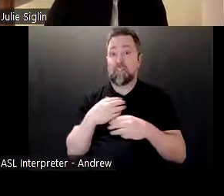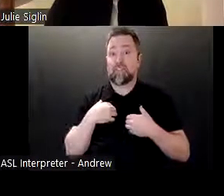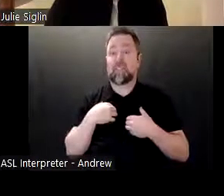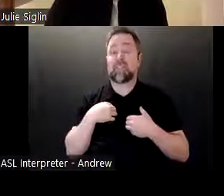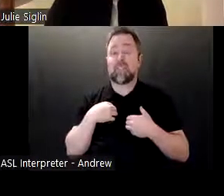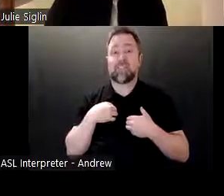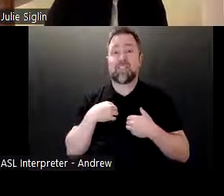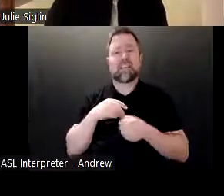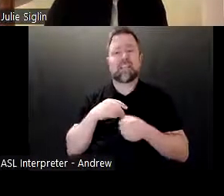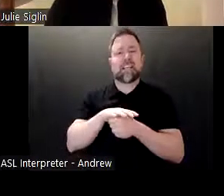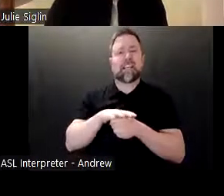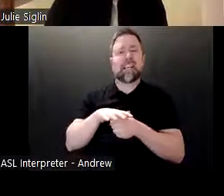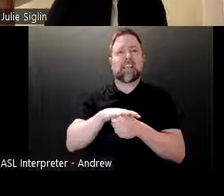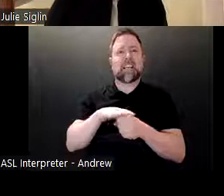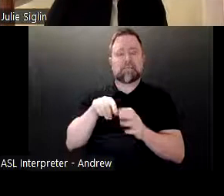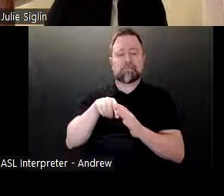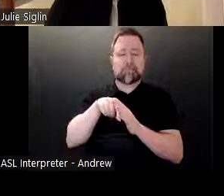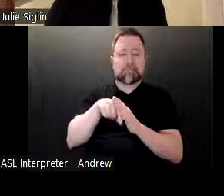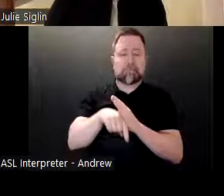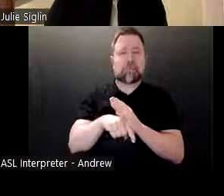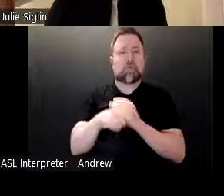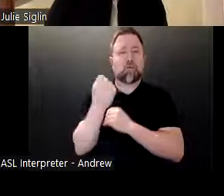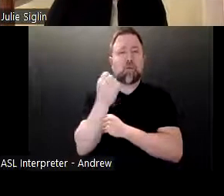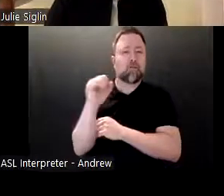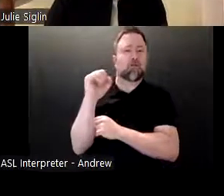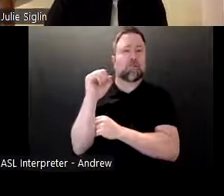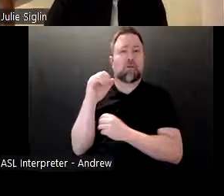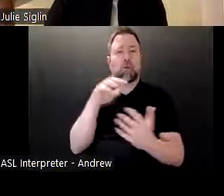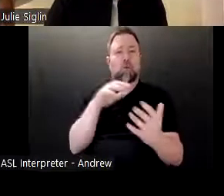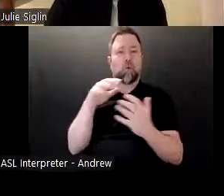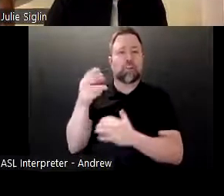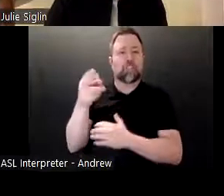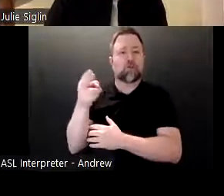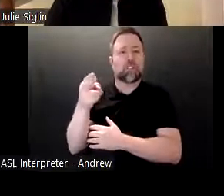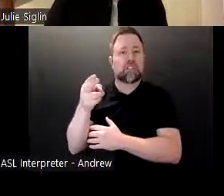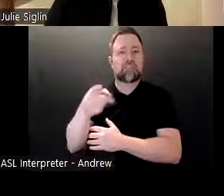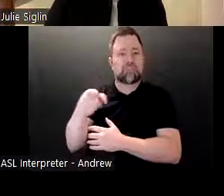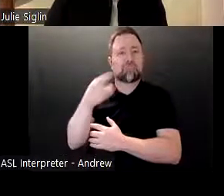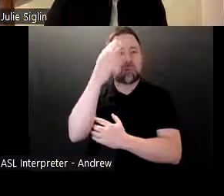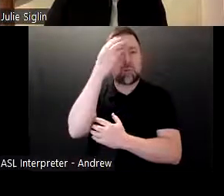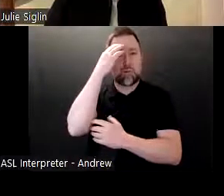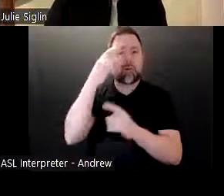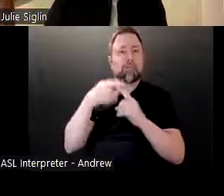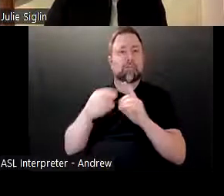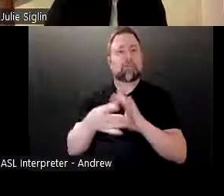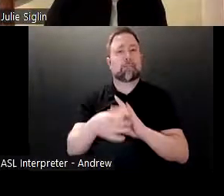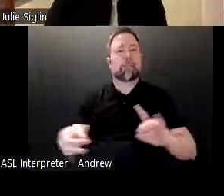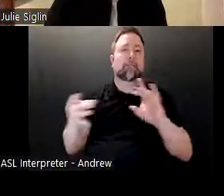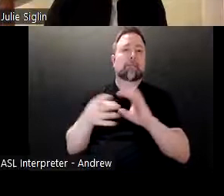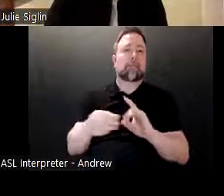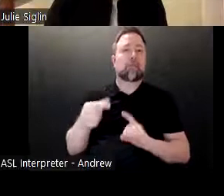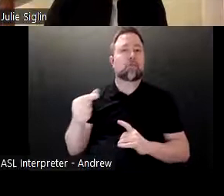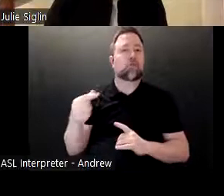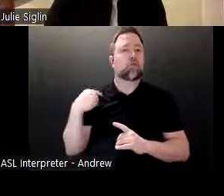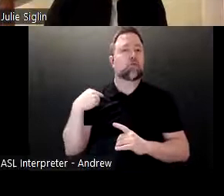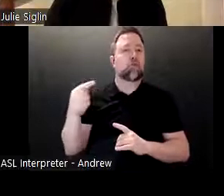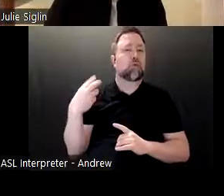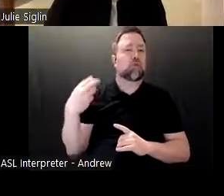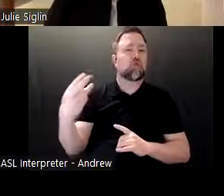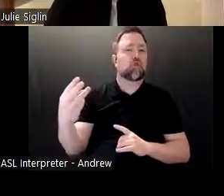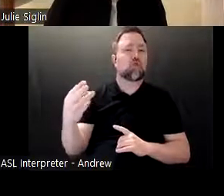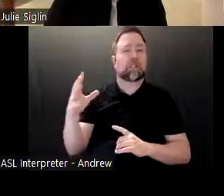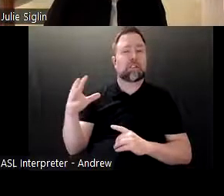lies is steeped in Revolutionary War history. Likely you all remember the tales of George Washington's brutal winter spent